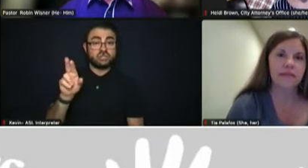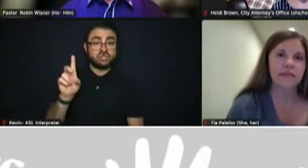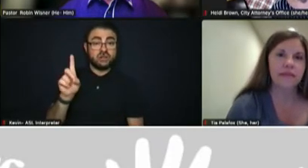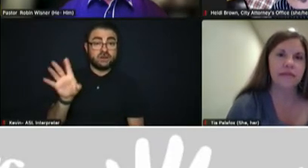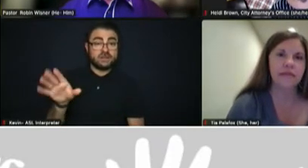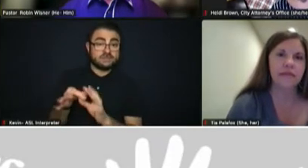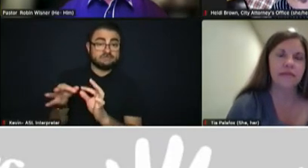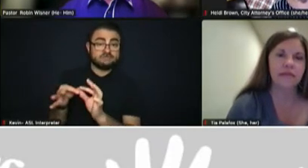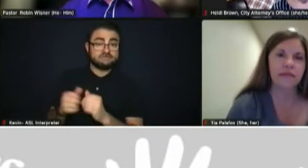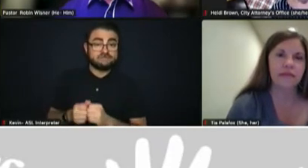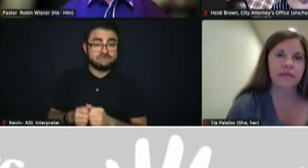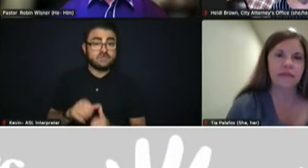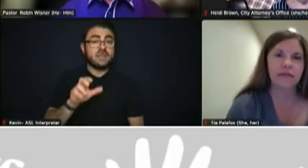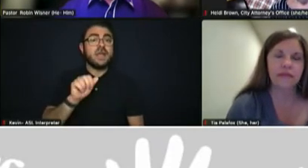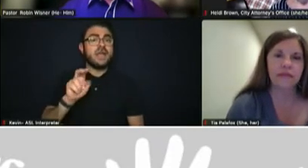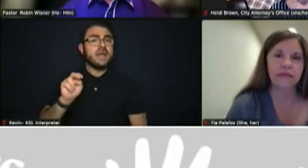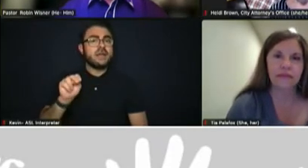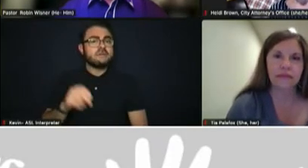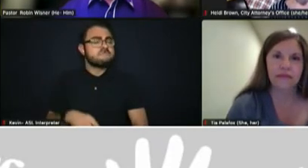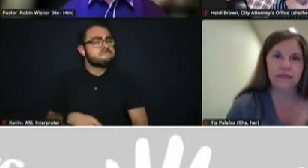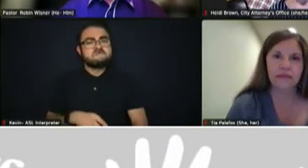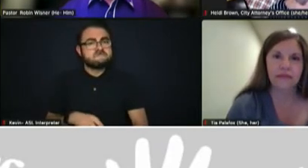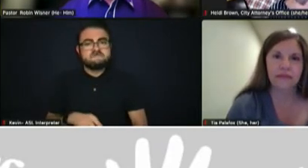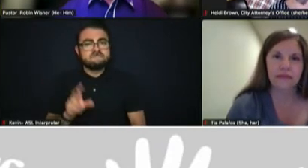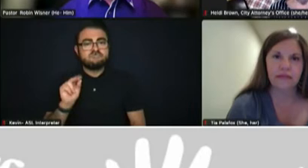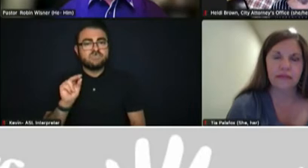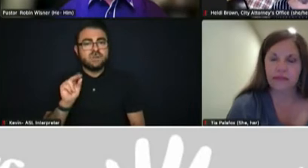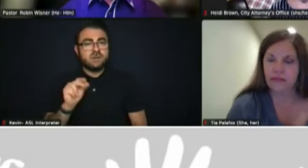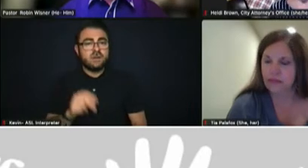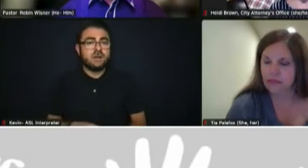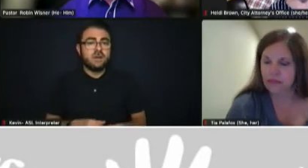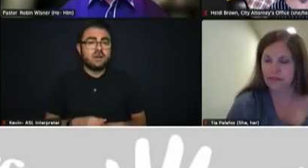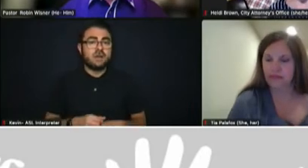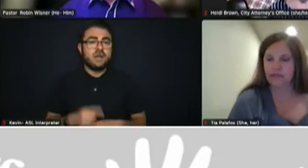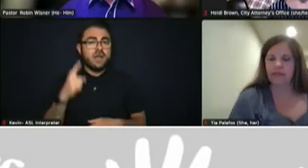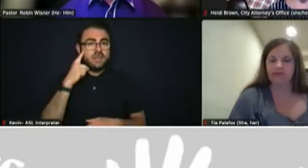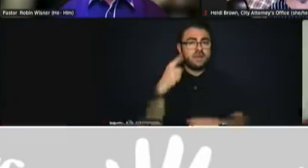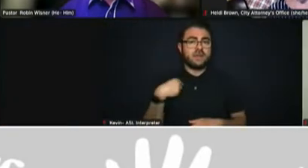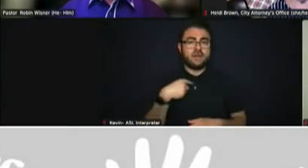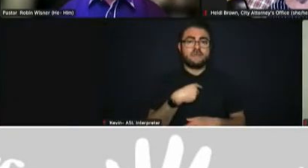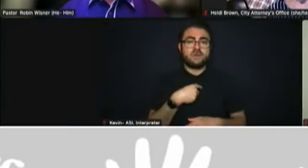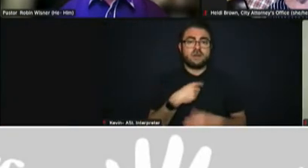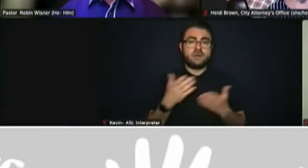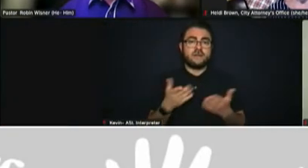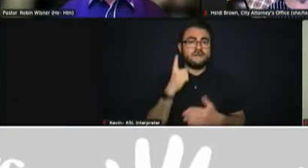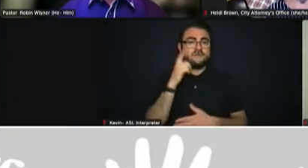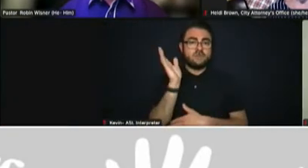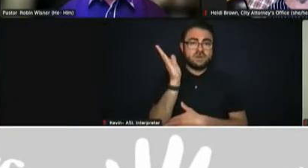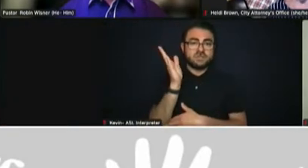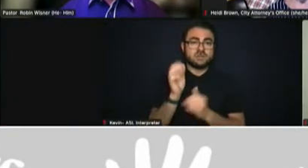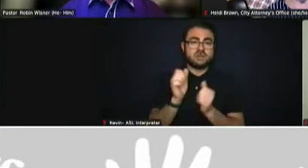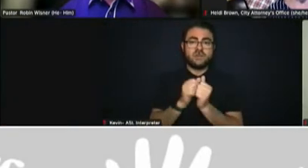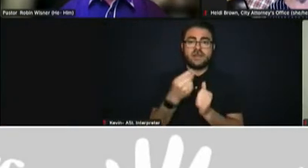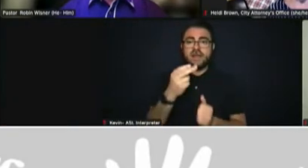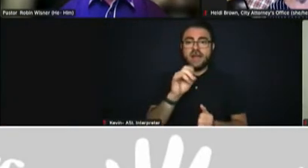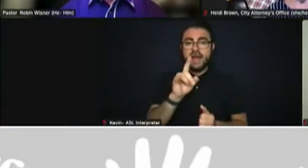No, and I thank you for the presentation tonight, Heidi and Jared,